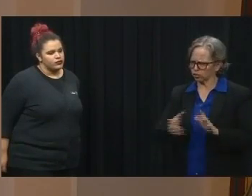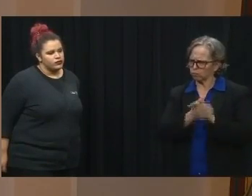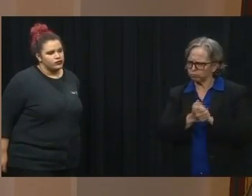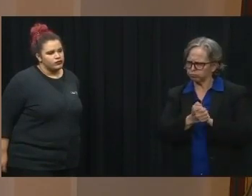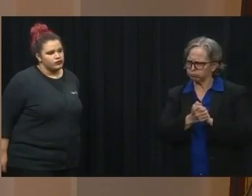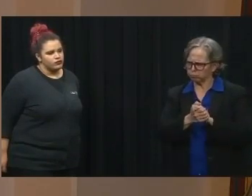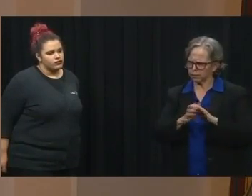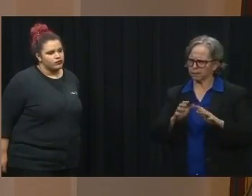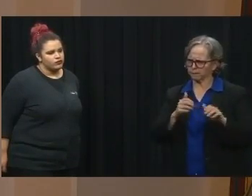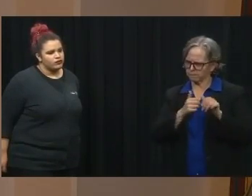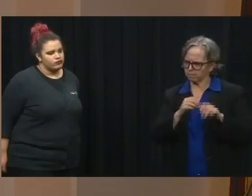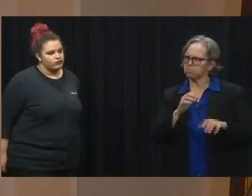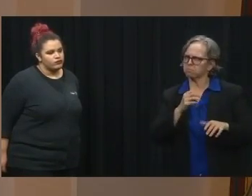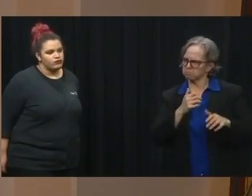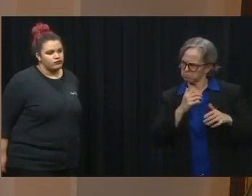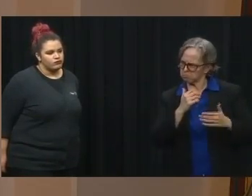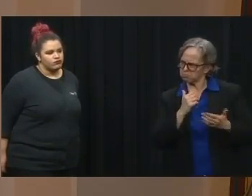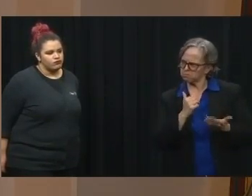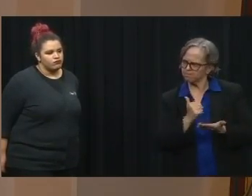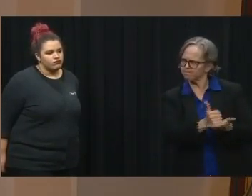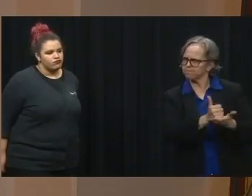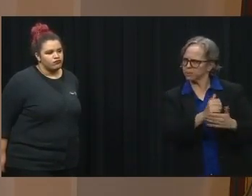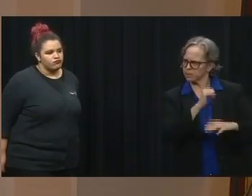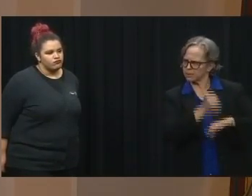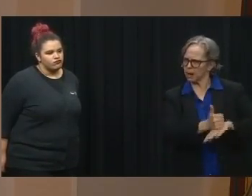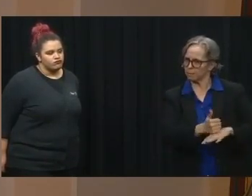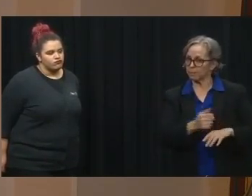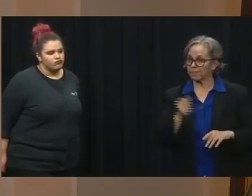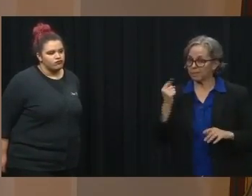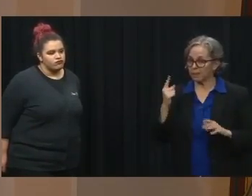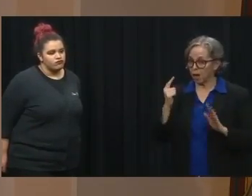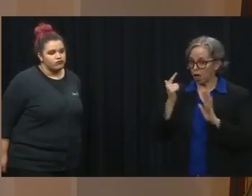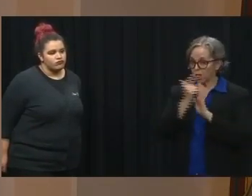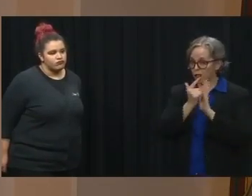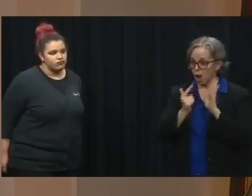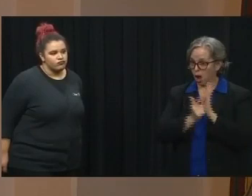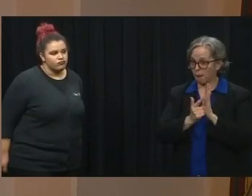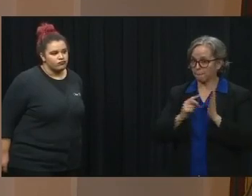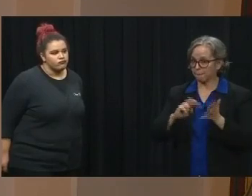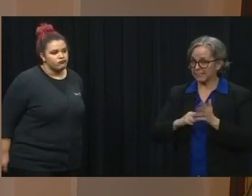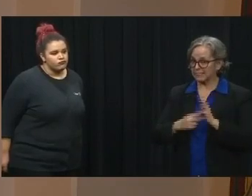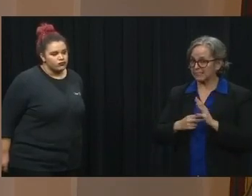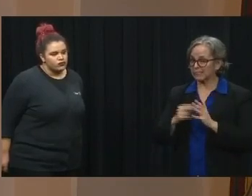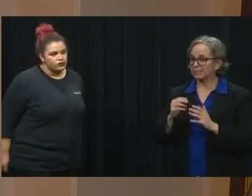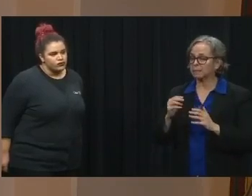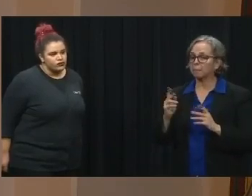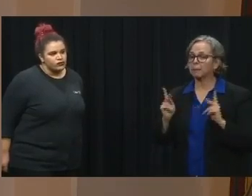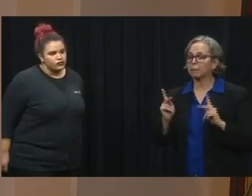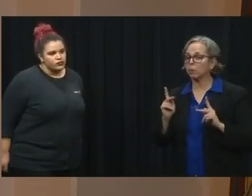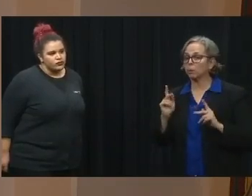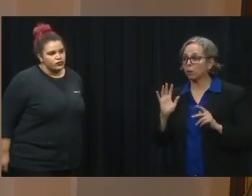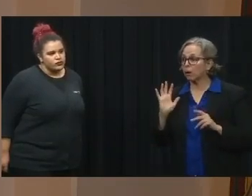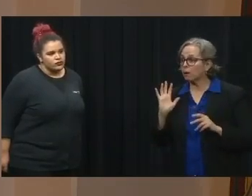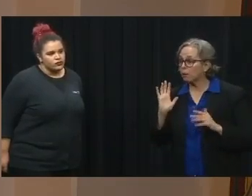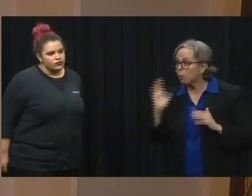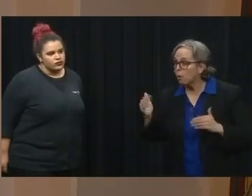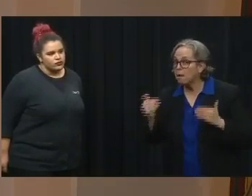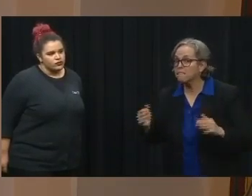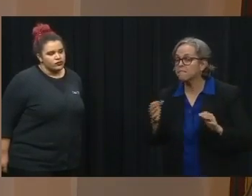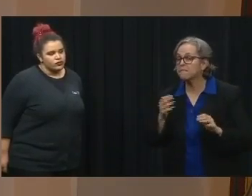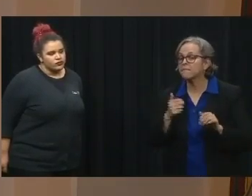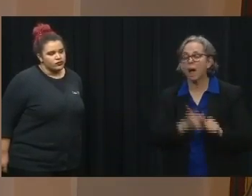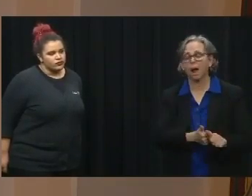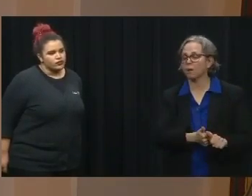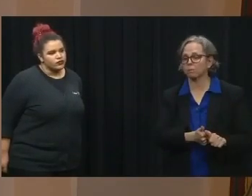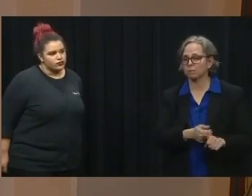all laws, there are going to be some people that don't do this right. Please contact your local health department. detail